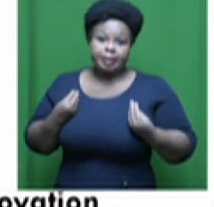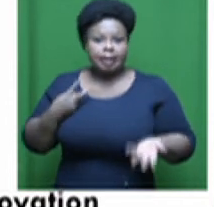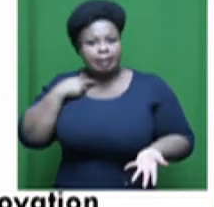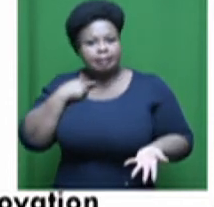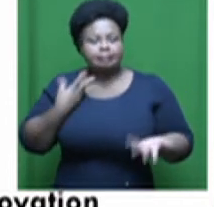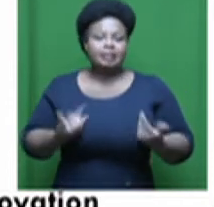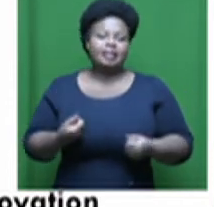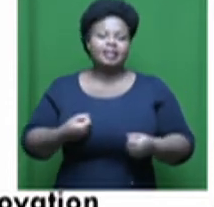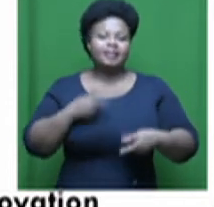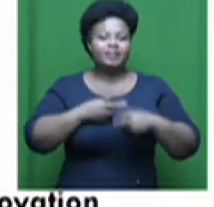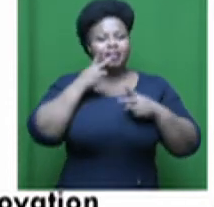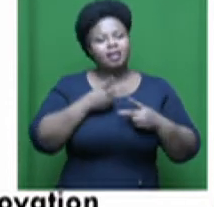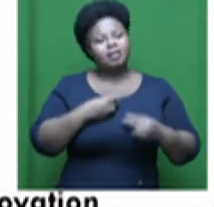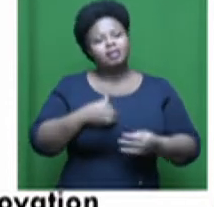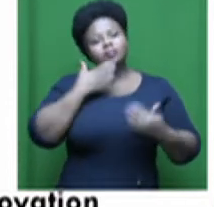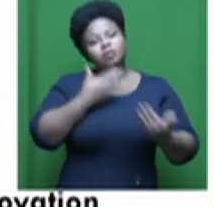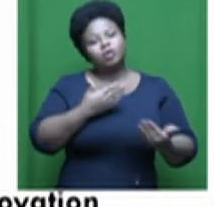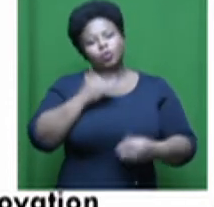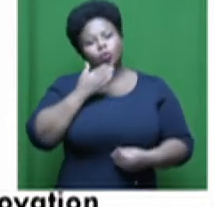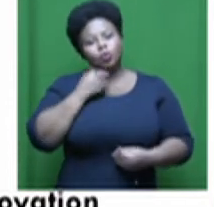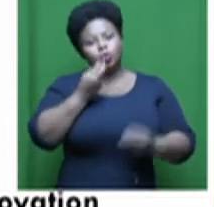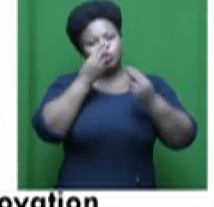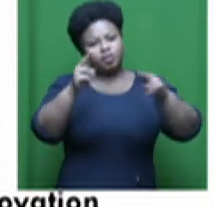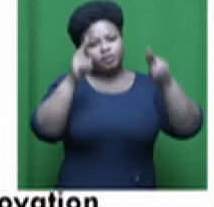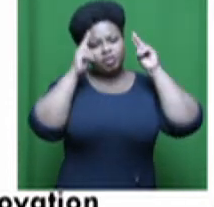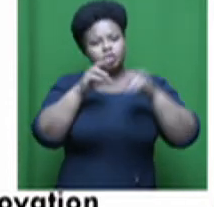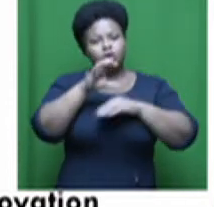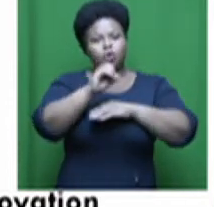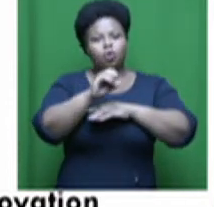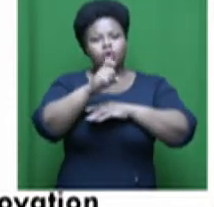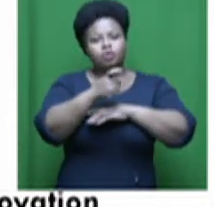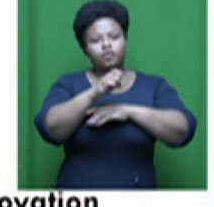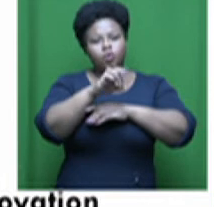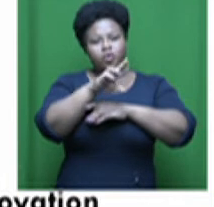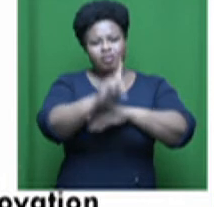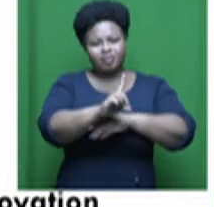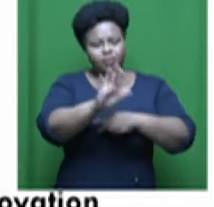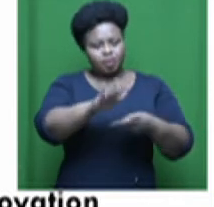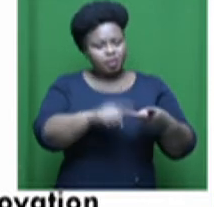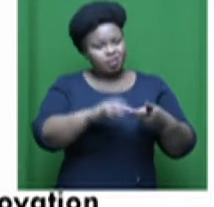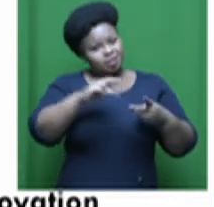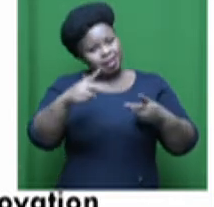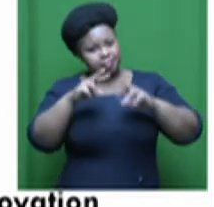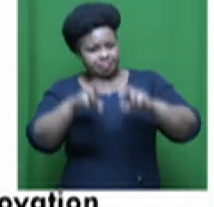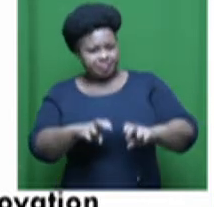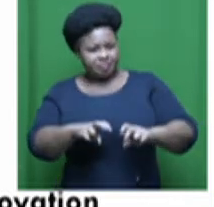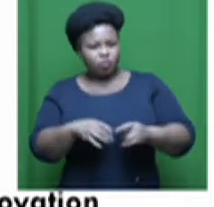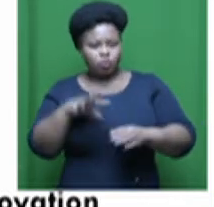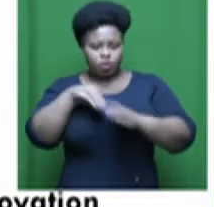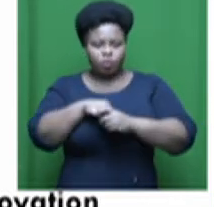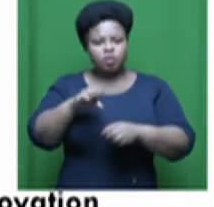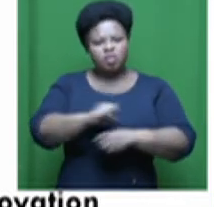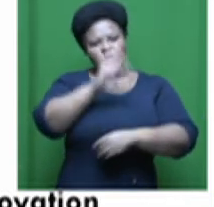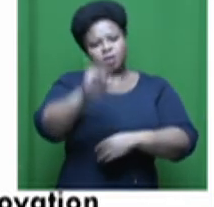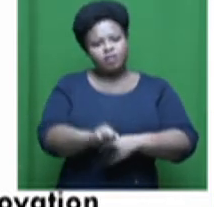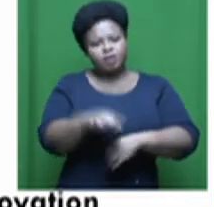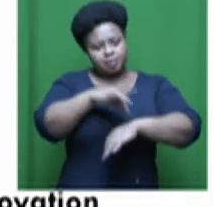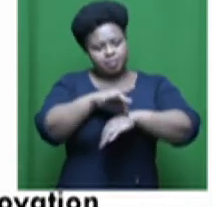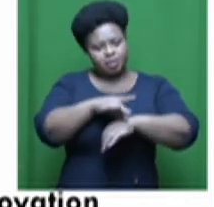the sponsor of the study and the provider of the vaccine, the University of Oxford, as well as funders of the study, which includes the South African Medical